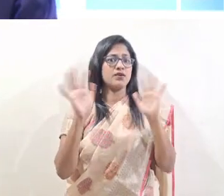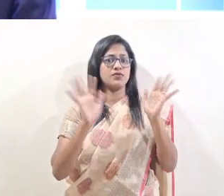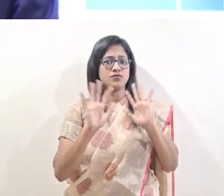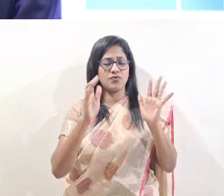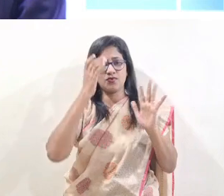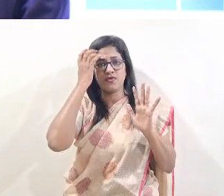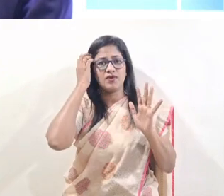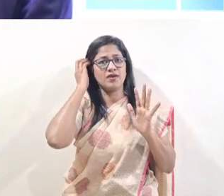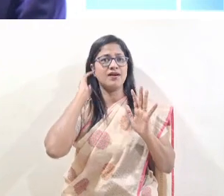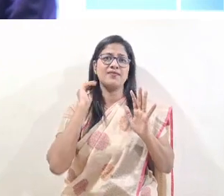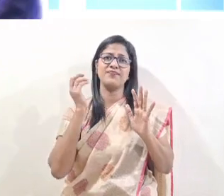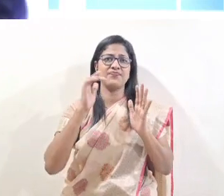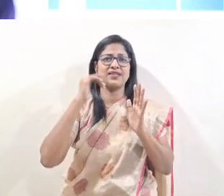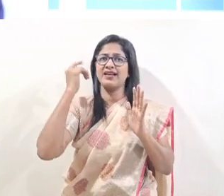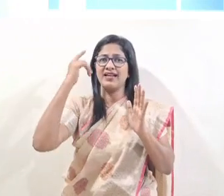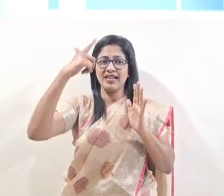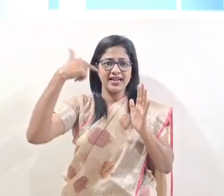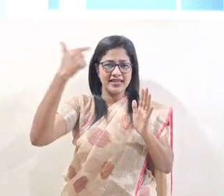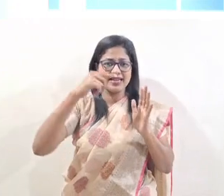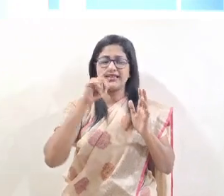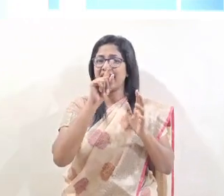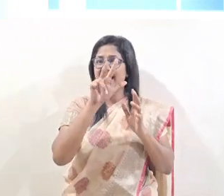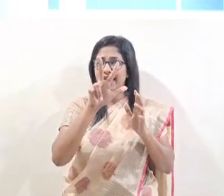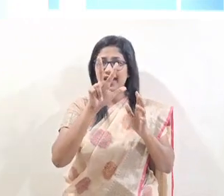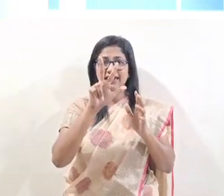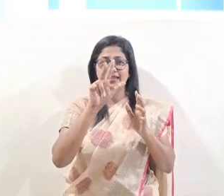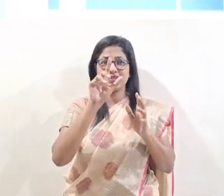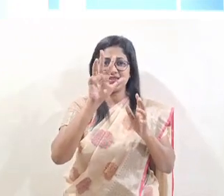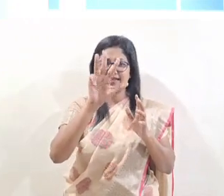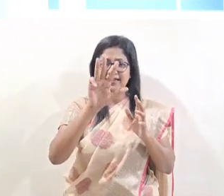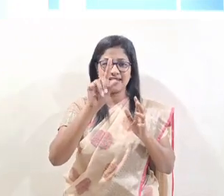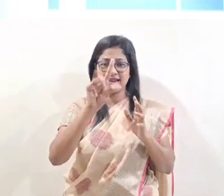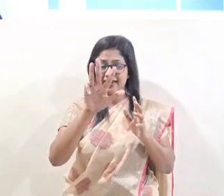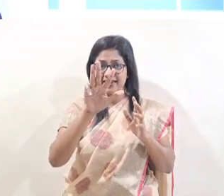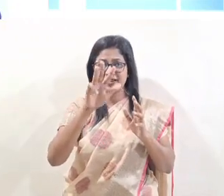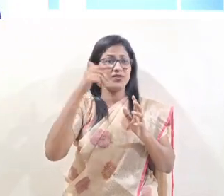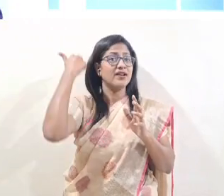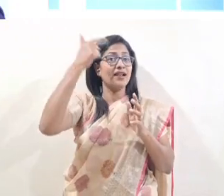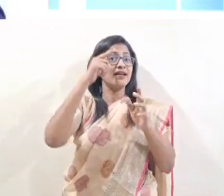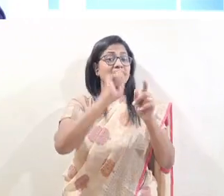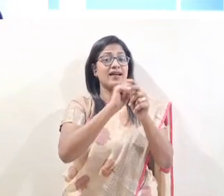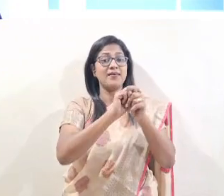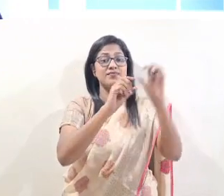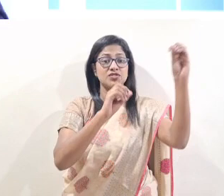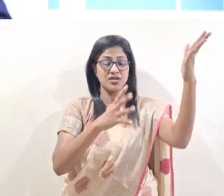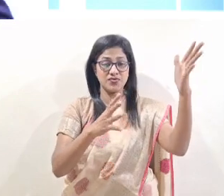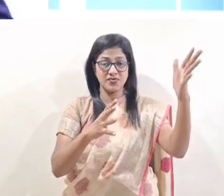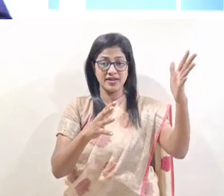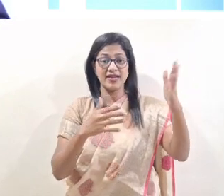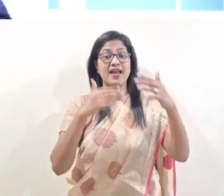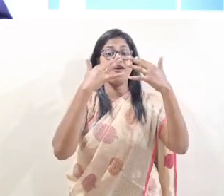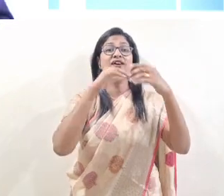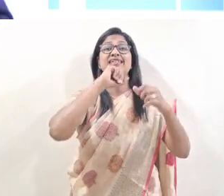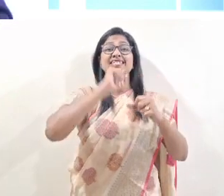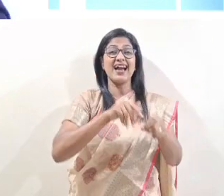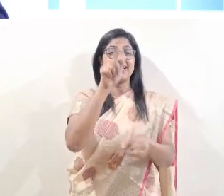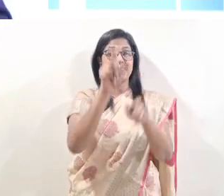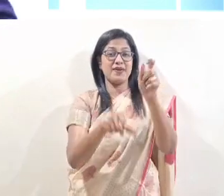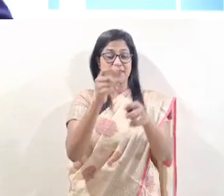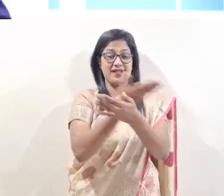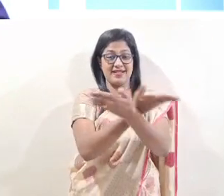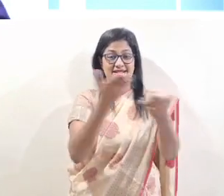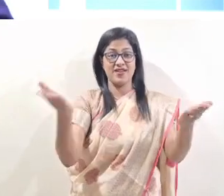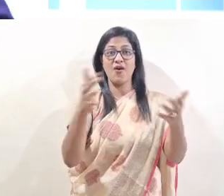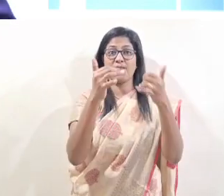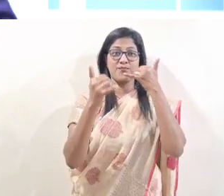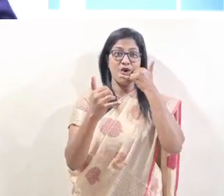York. 1890. But London started operation. Okay, another question to my young friends who